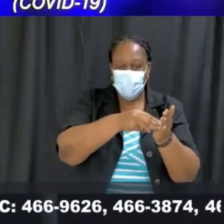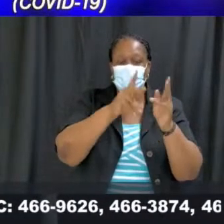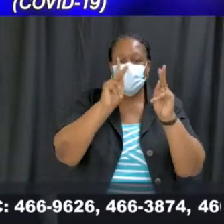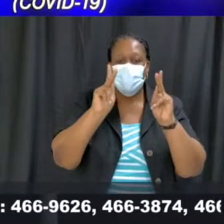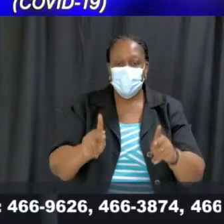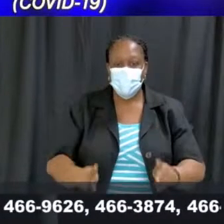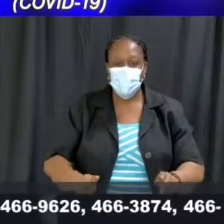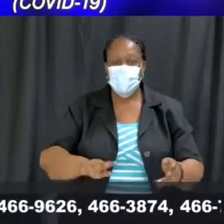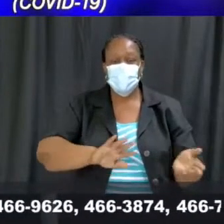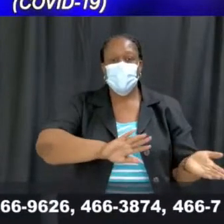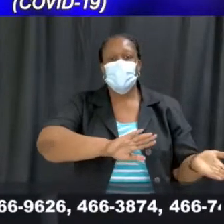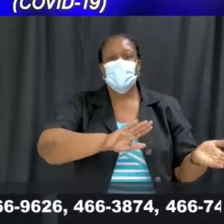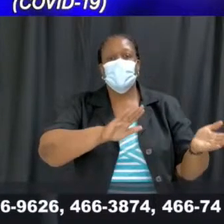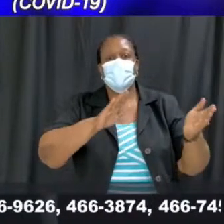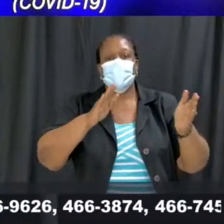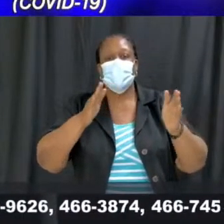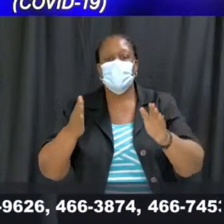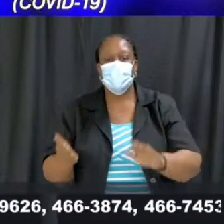dead.